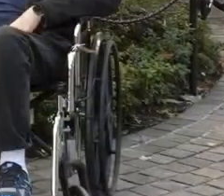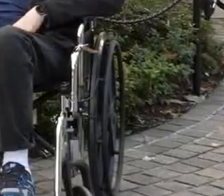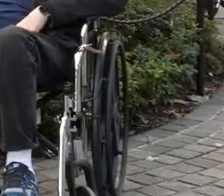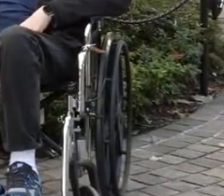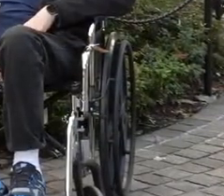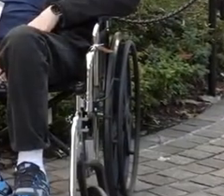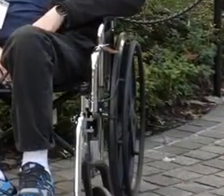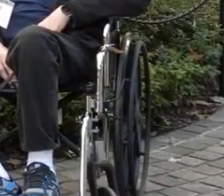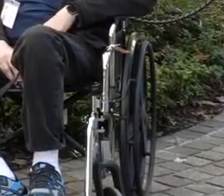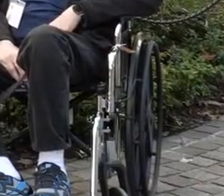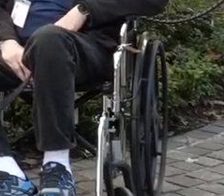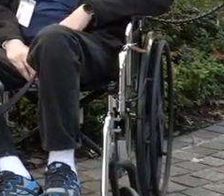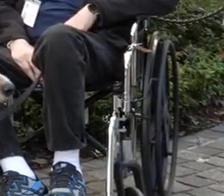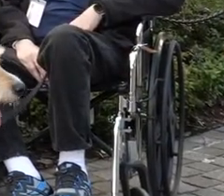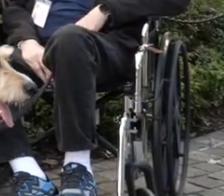I'll take your